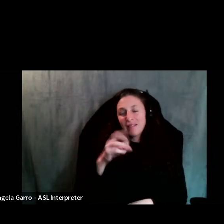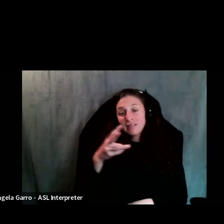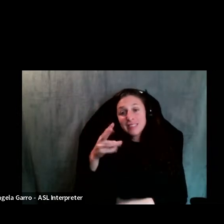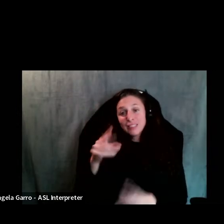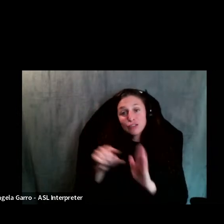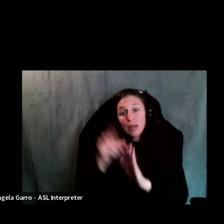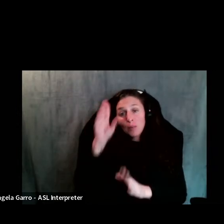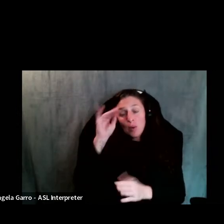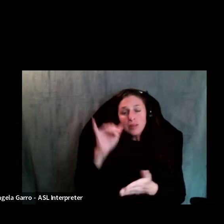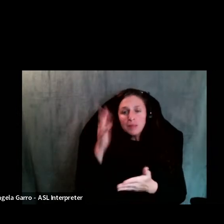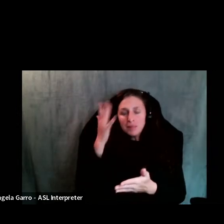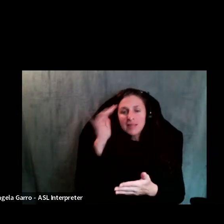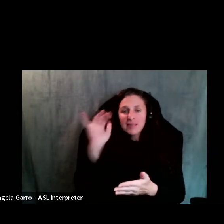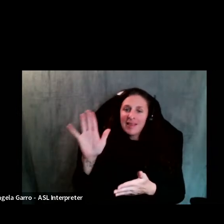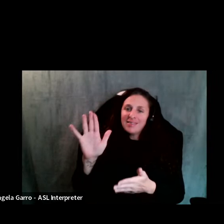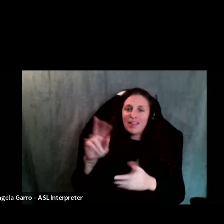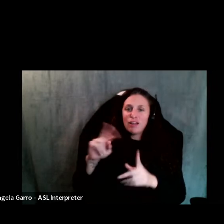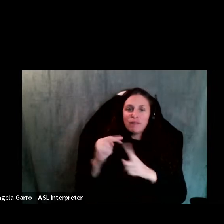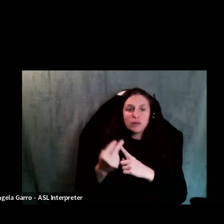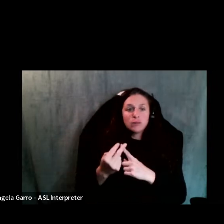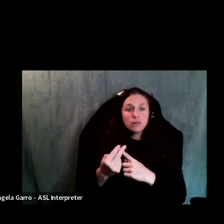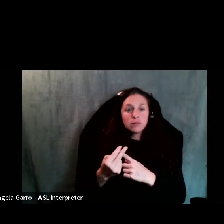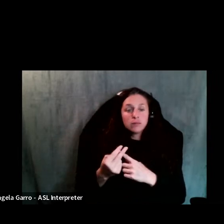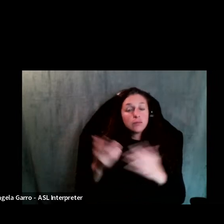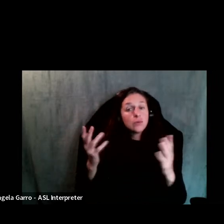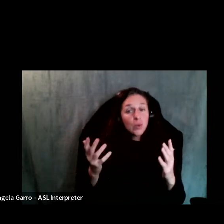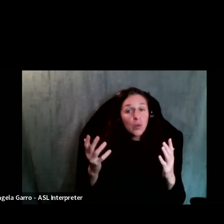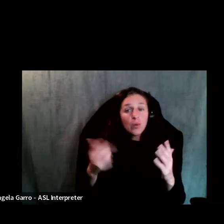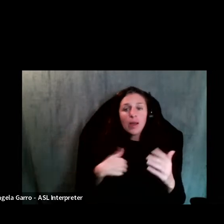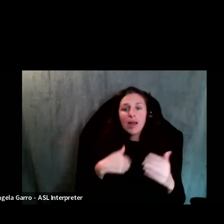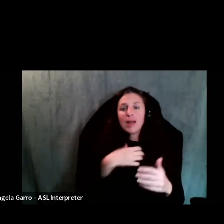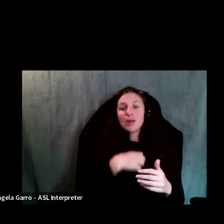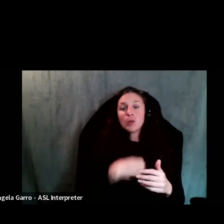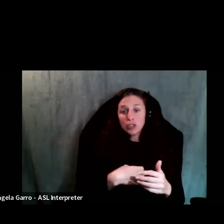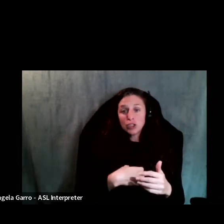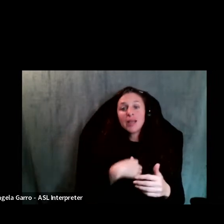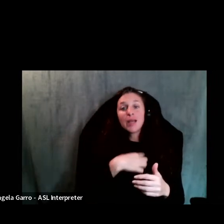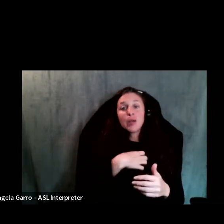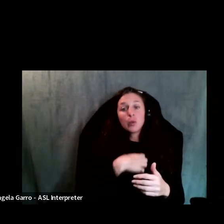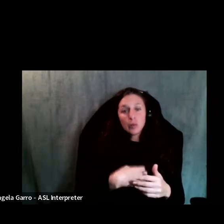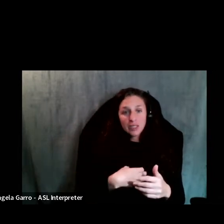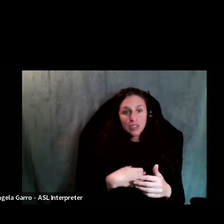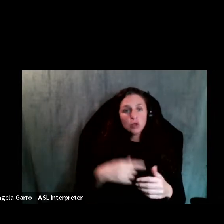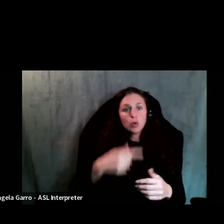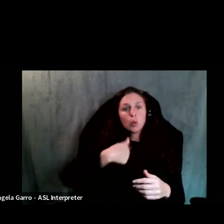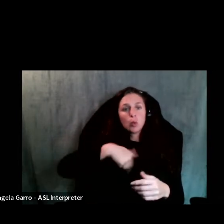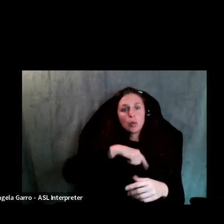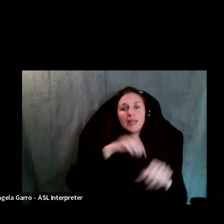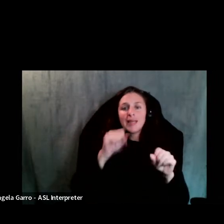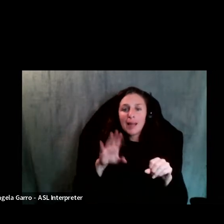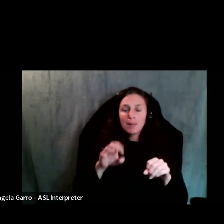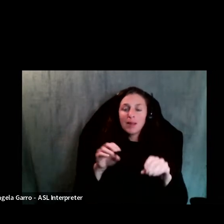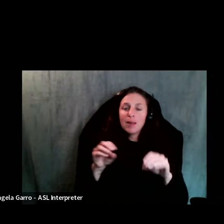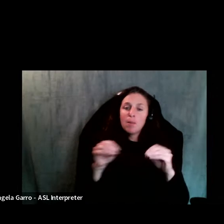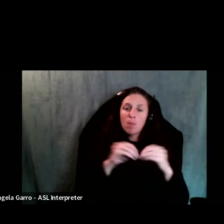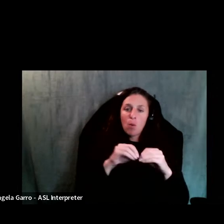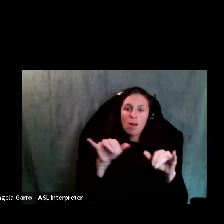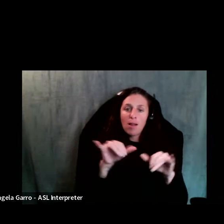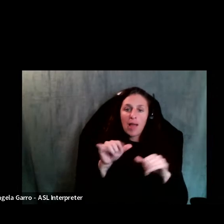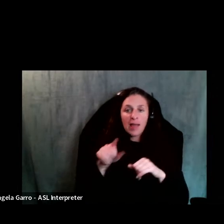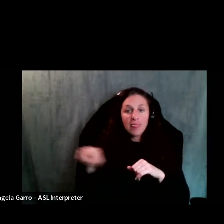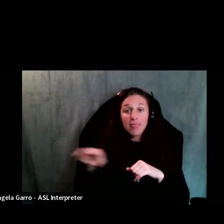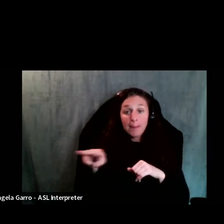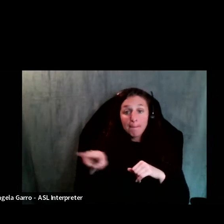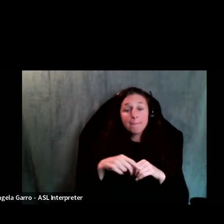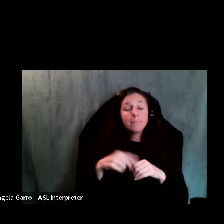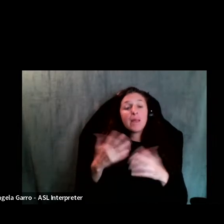that's the way they see things. It's like, so I wish that we could be more like them. And I just